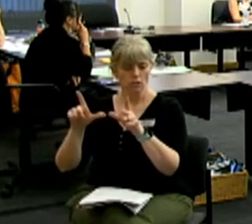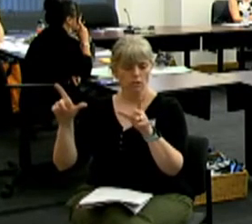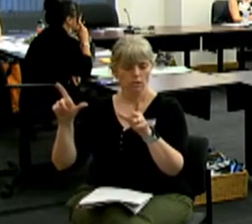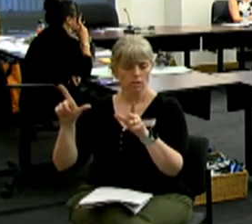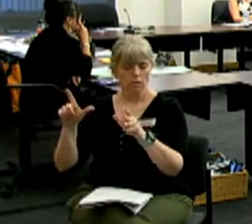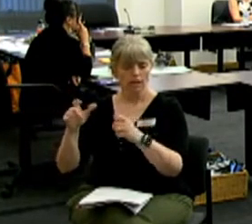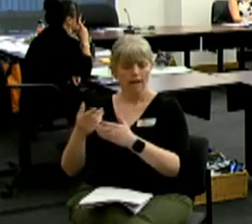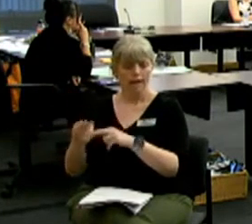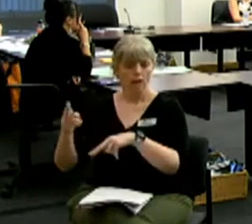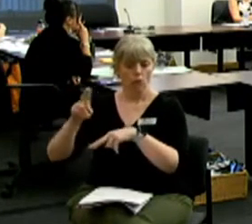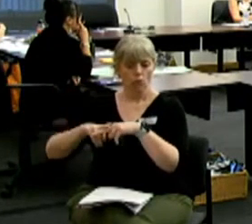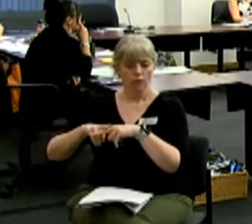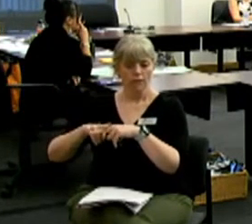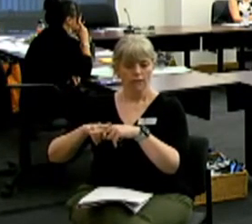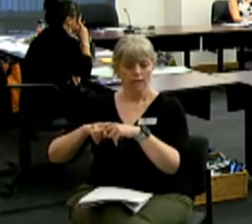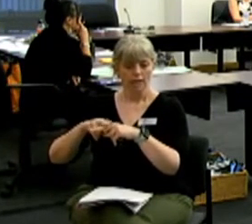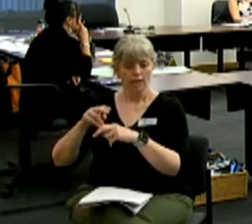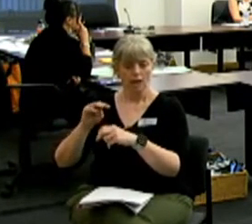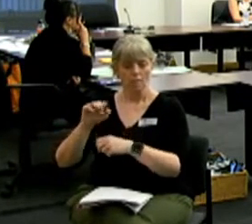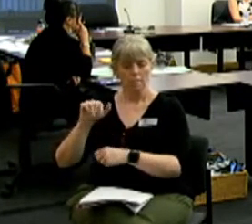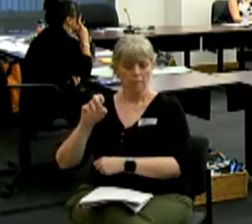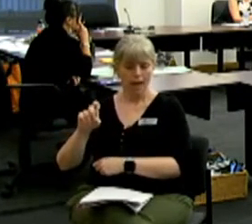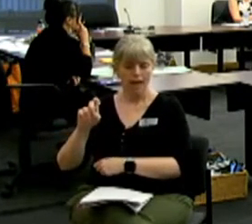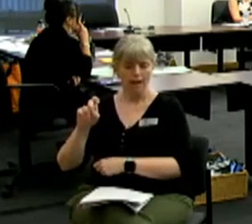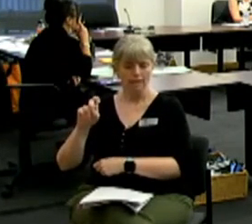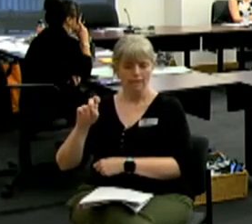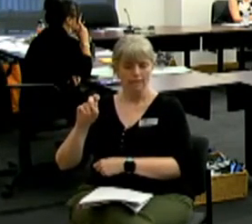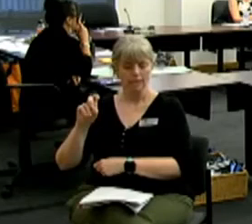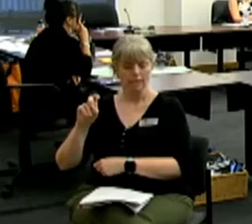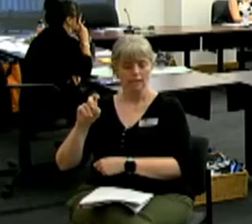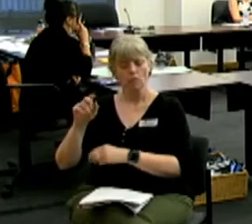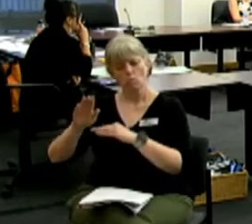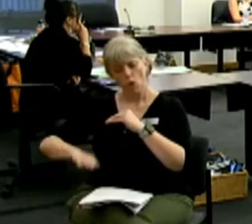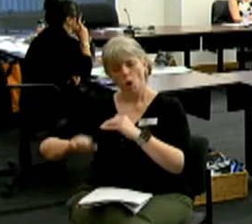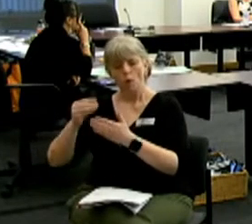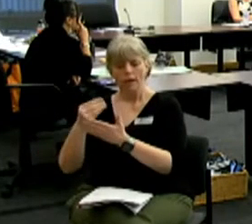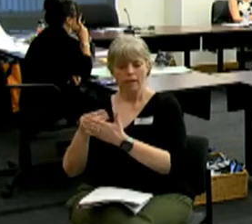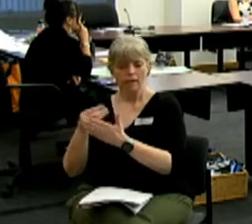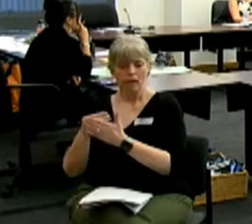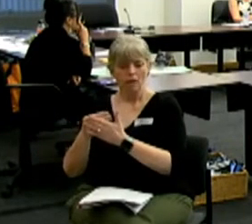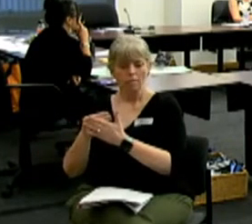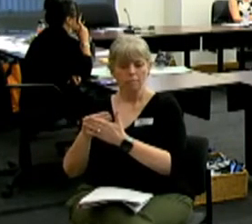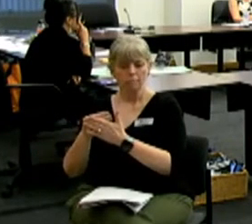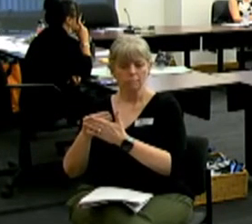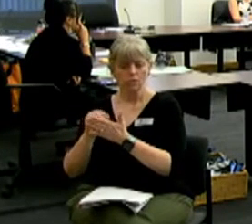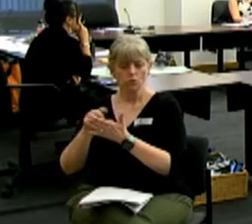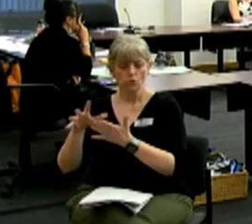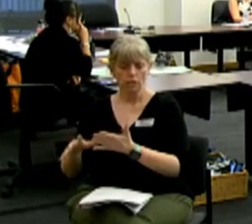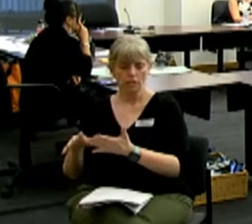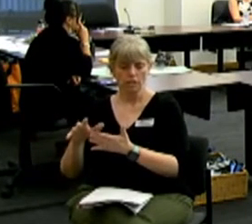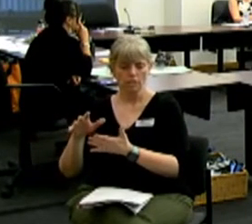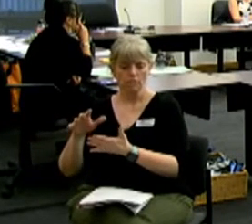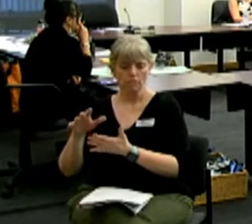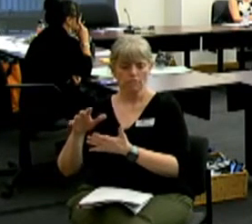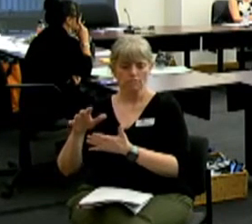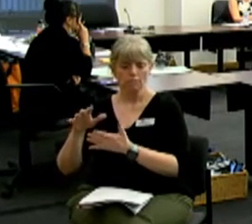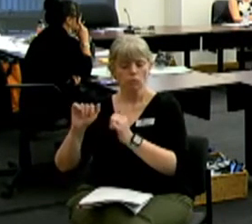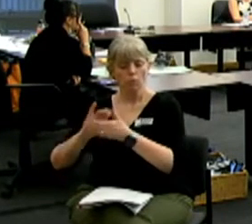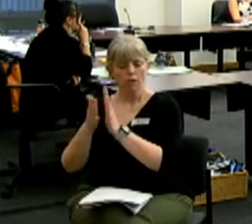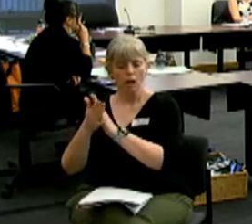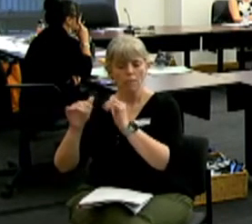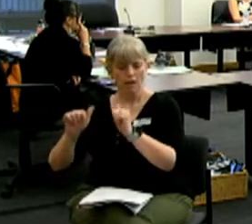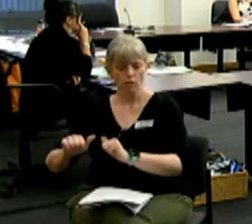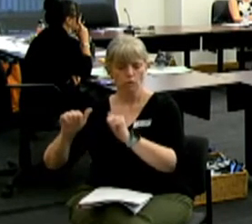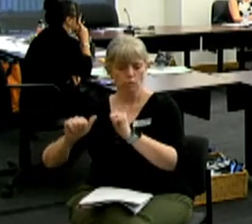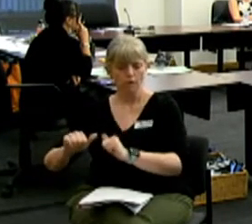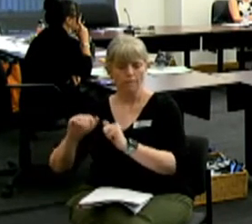the increasing maximum grant award for students. This means low-income students in 2,000 short-term CTE programs would become eligible